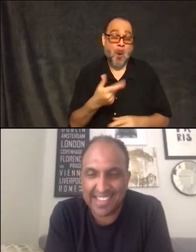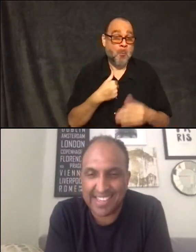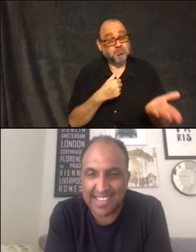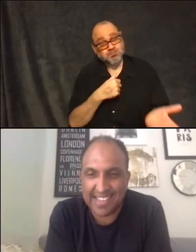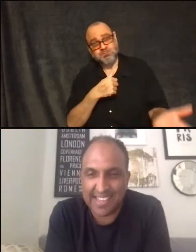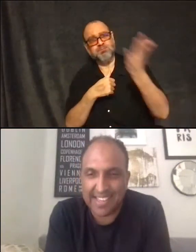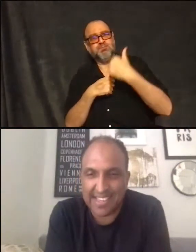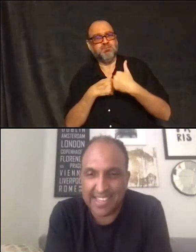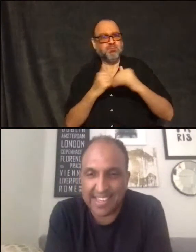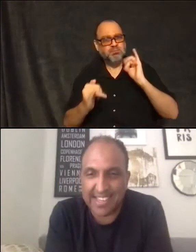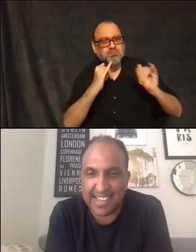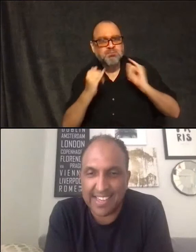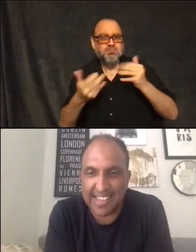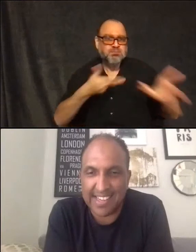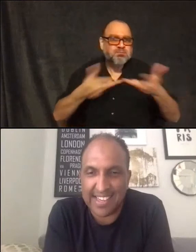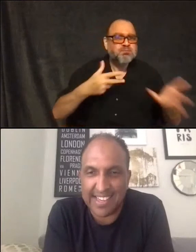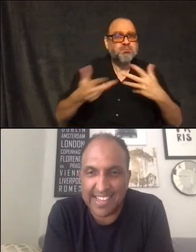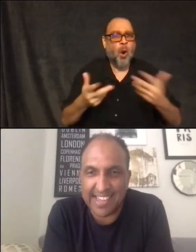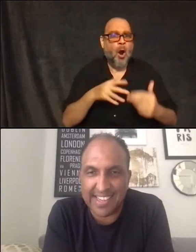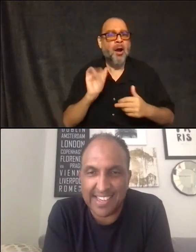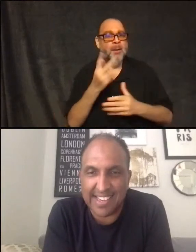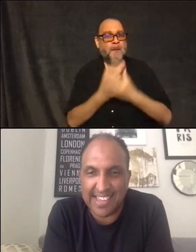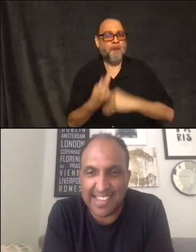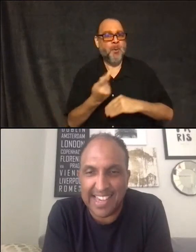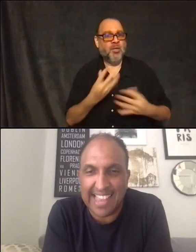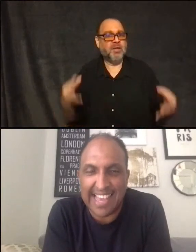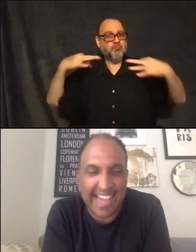good opportunity for us to create a win-win situation.